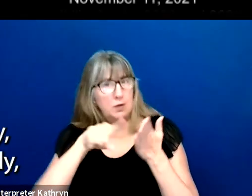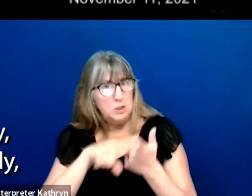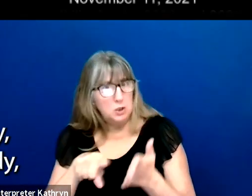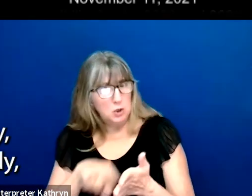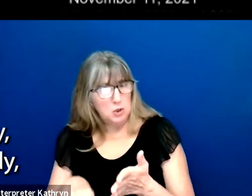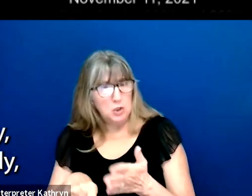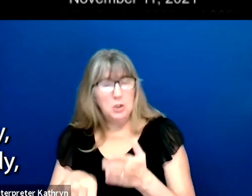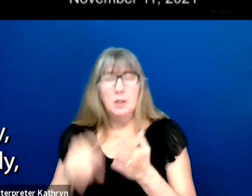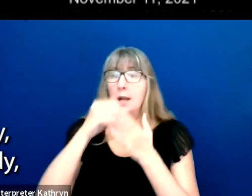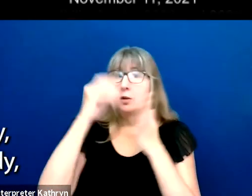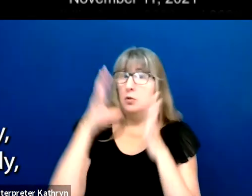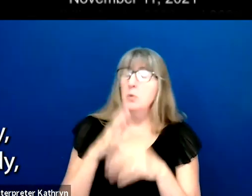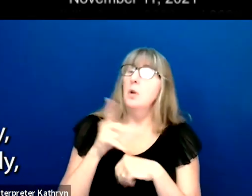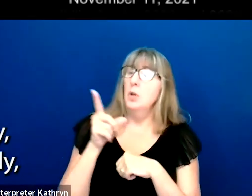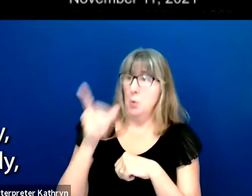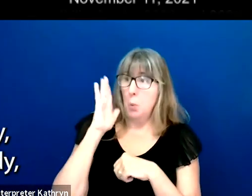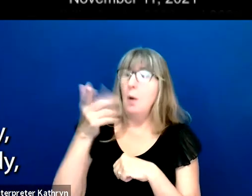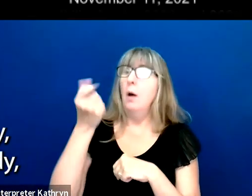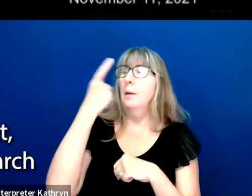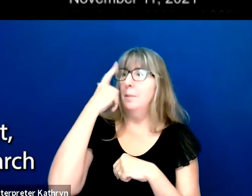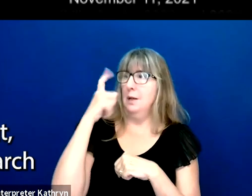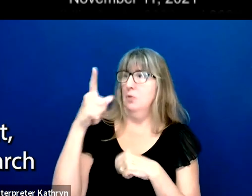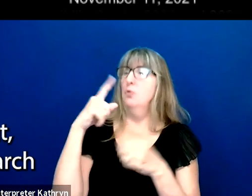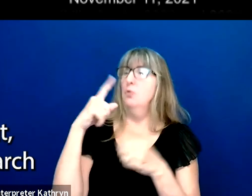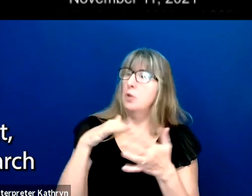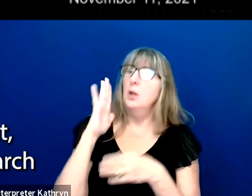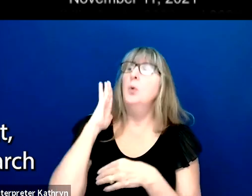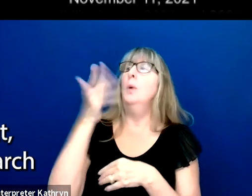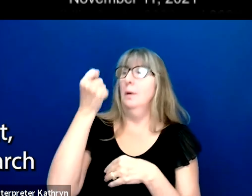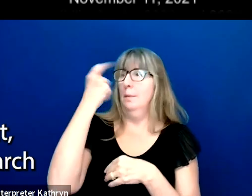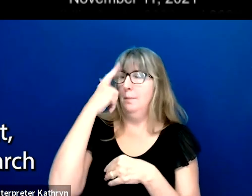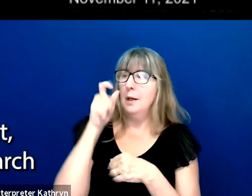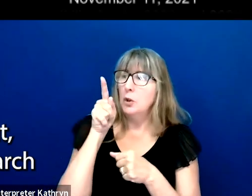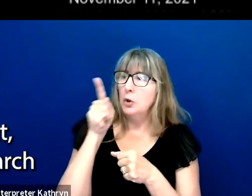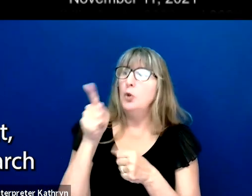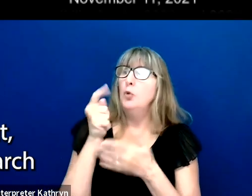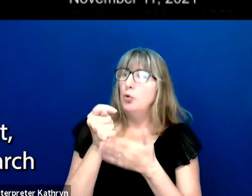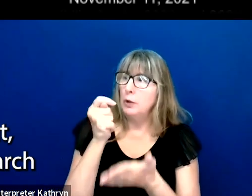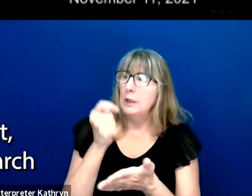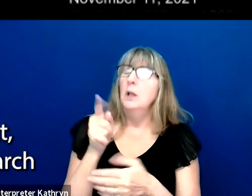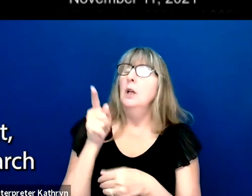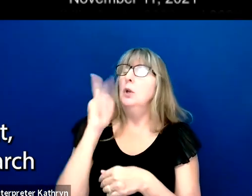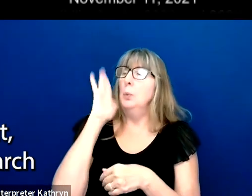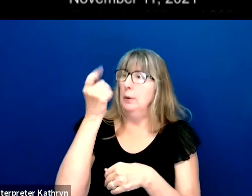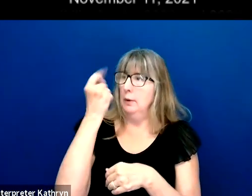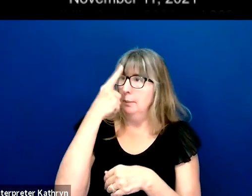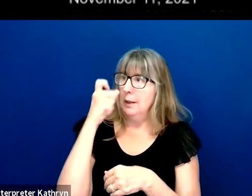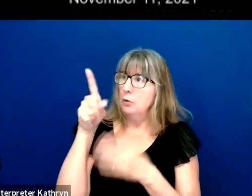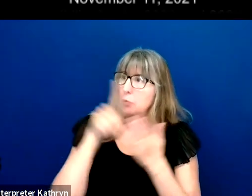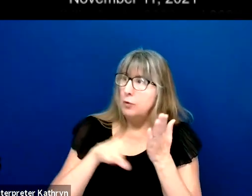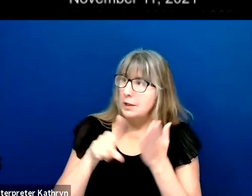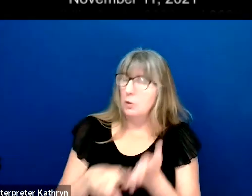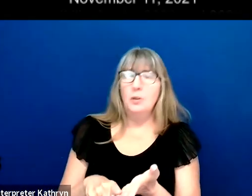where a student might say, you will understand because you study, you will understand because you treat, you will understand because you research.